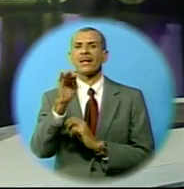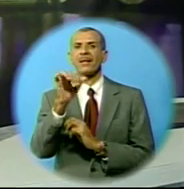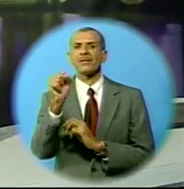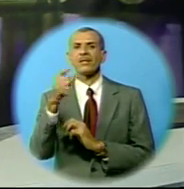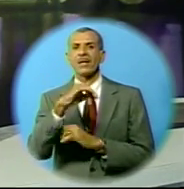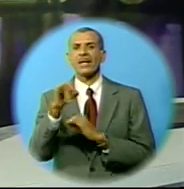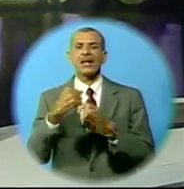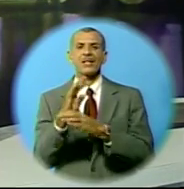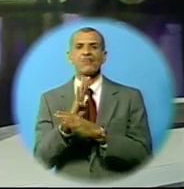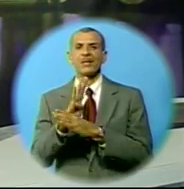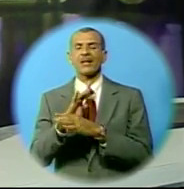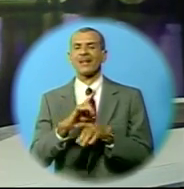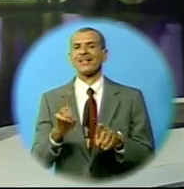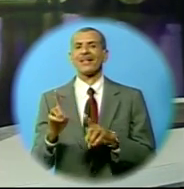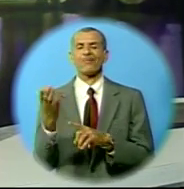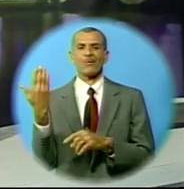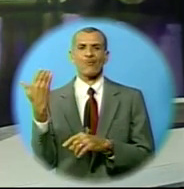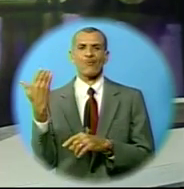business like they've done for tourism.